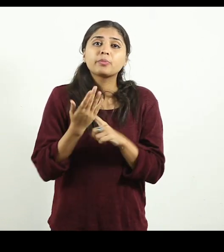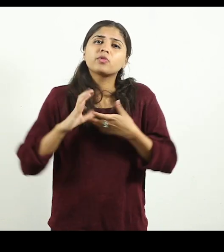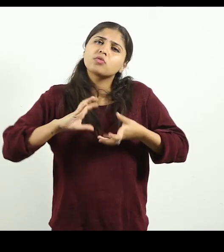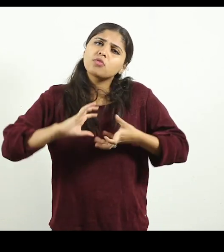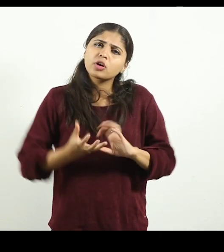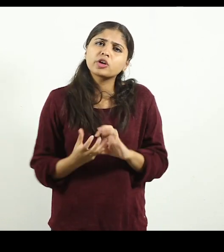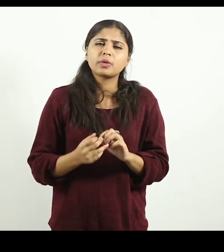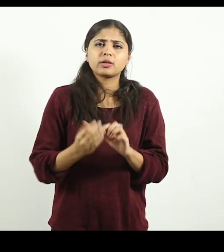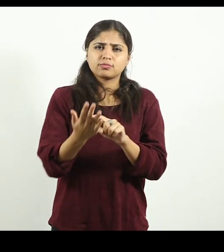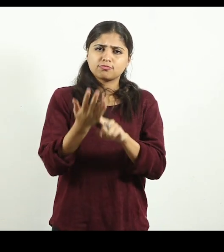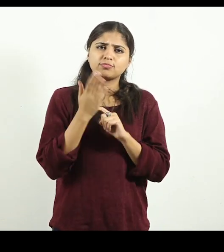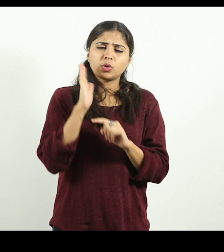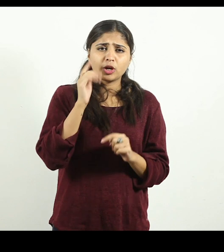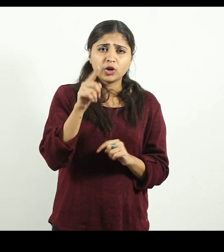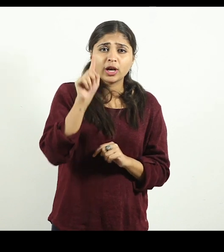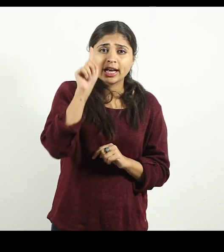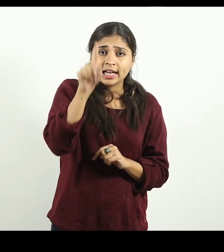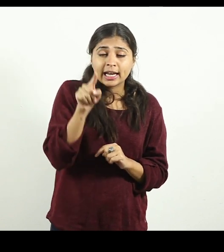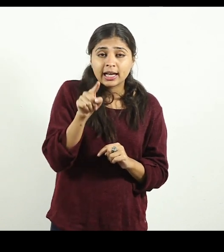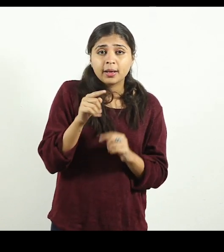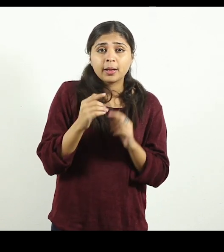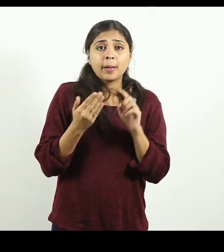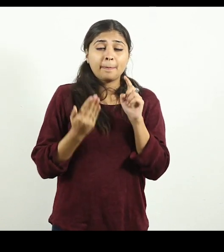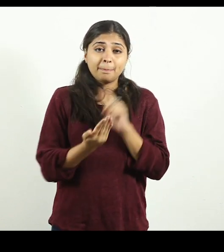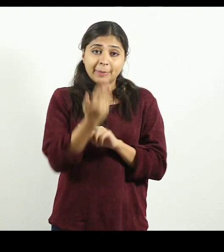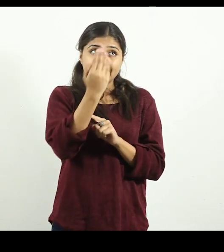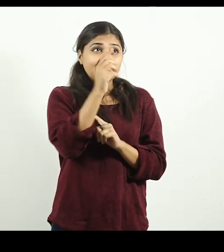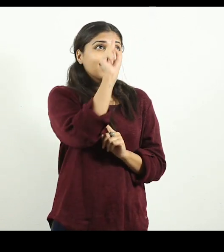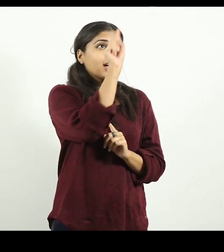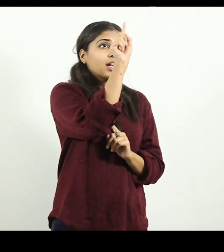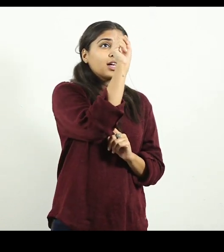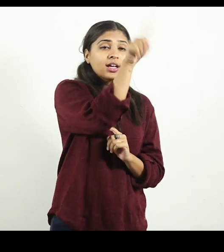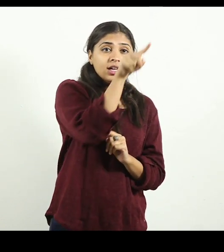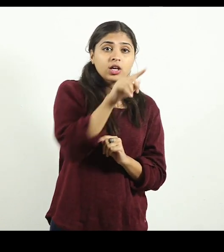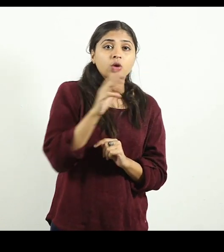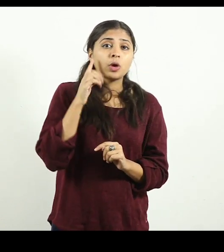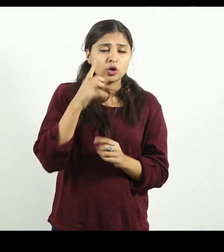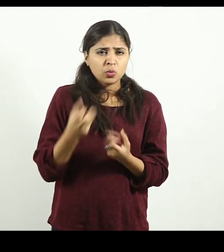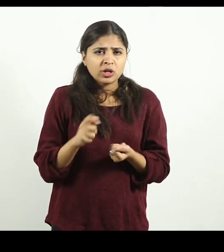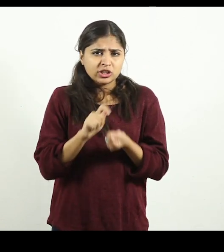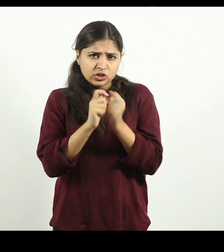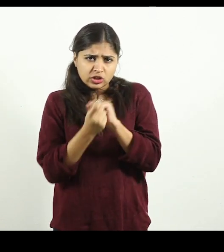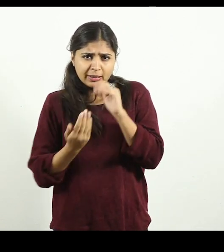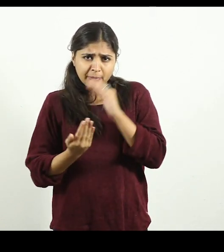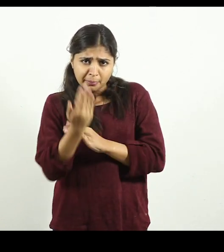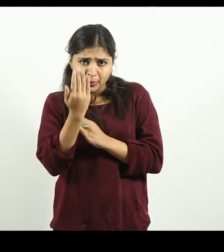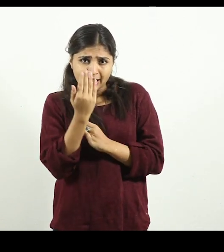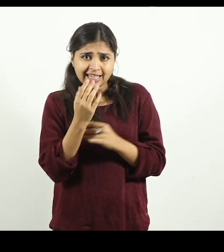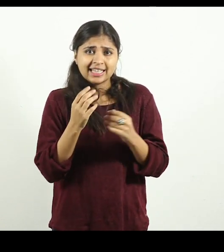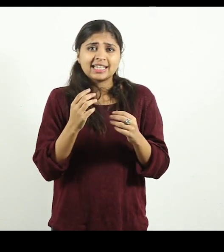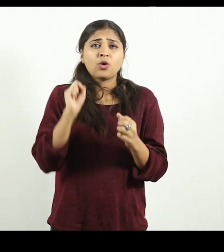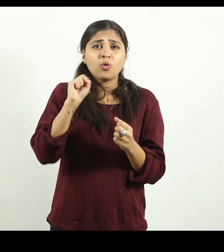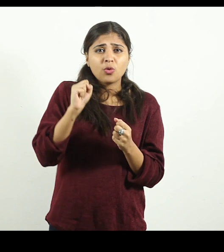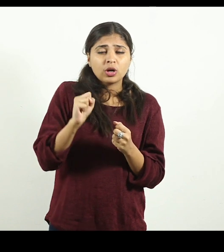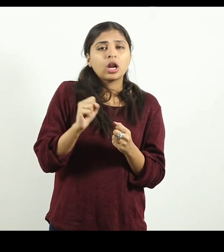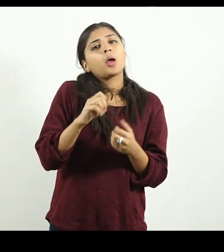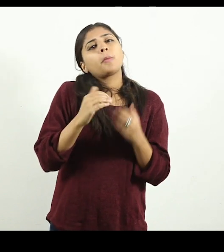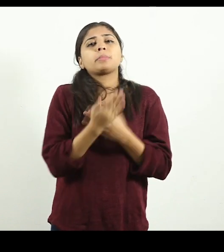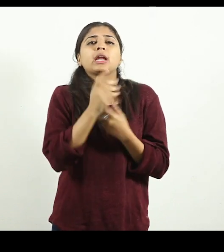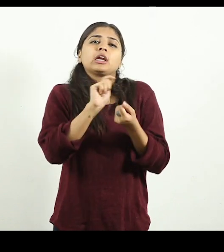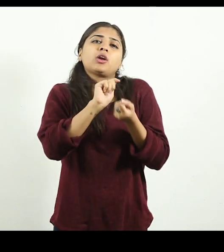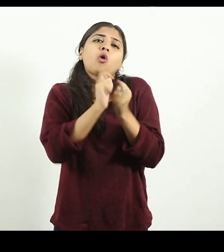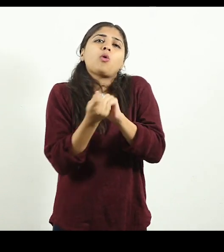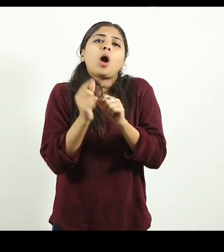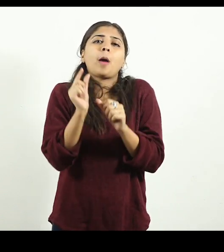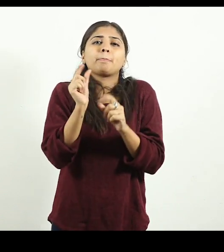displays when you click on the Print tab. Whenever you make a change to print related